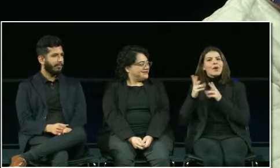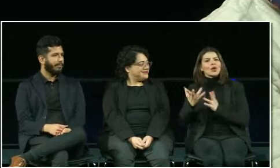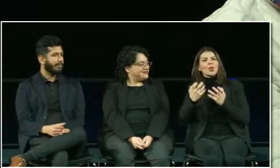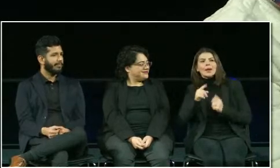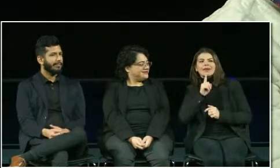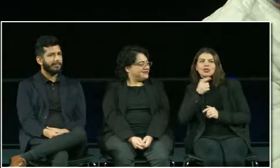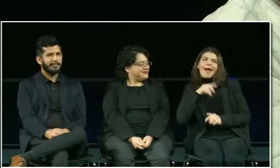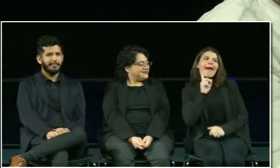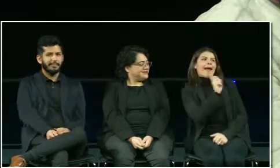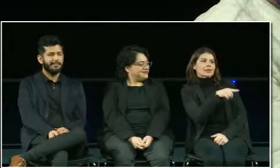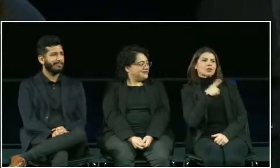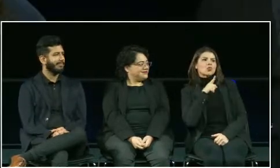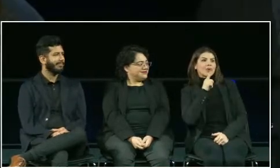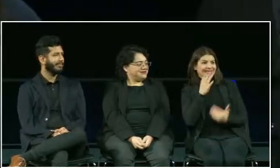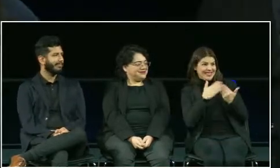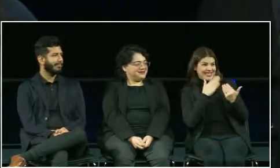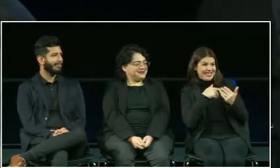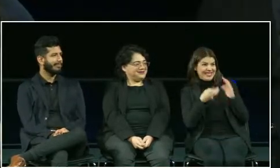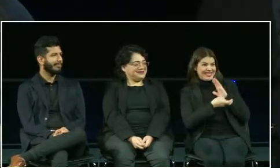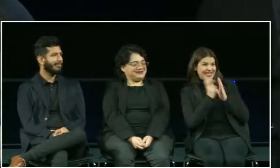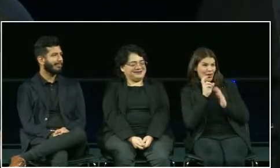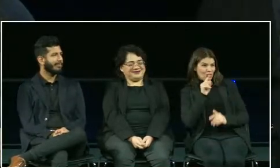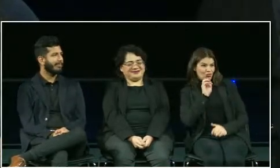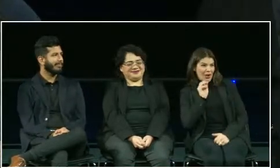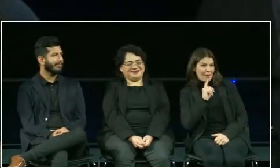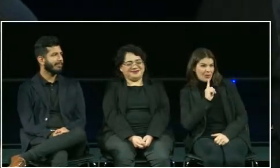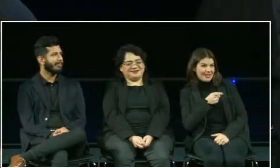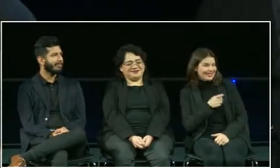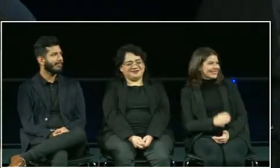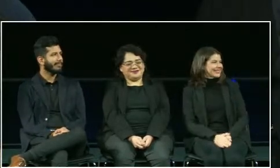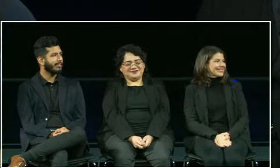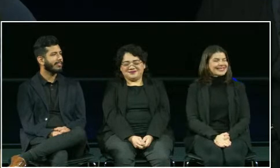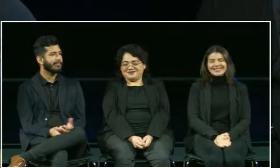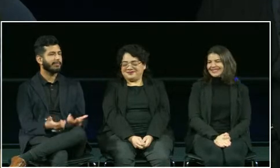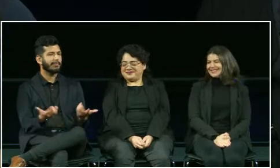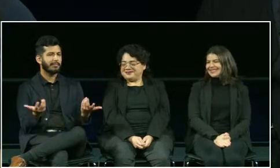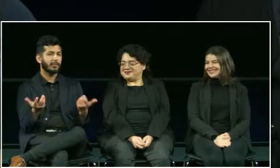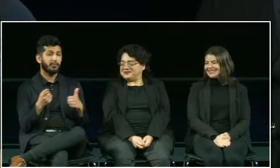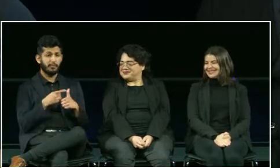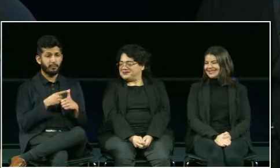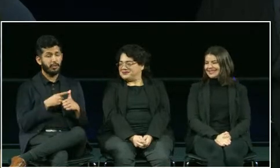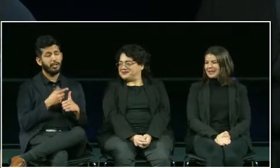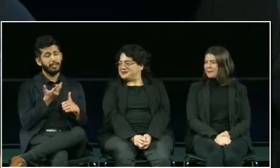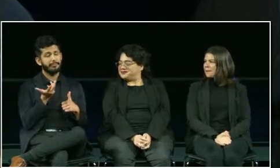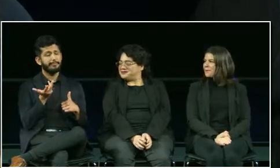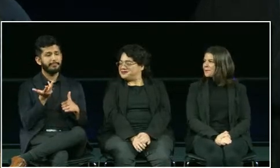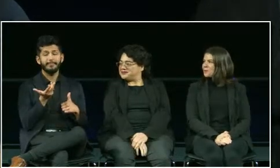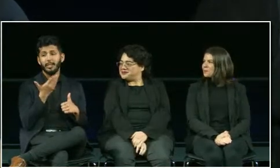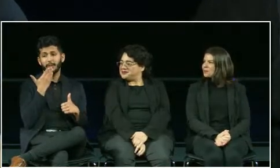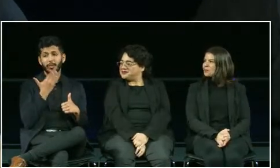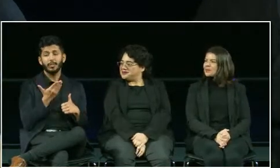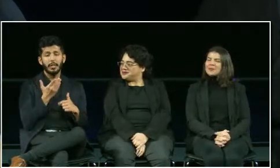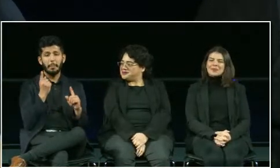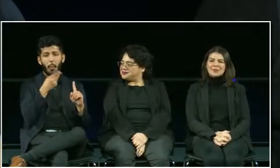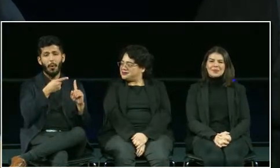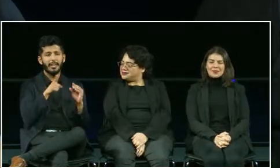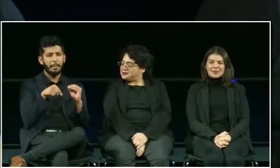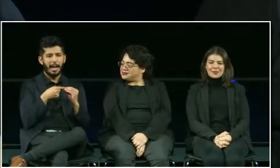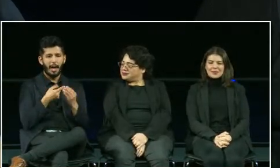me to make sure to ask. Okay, yeah. So firstly, good point